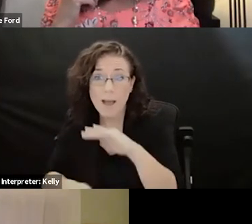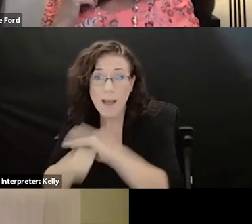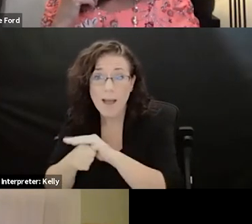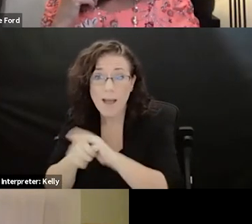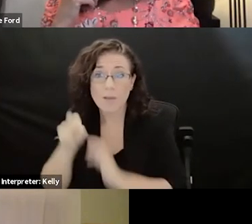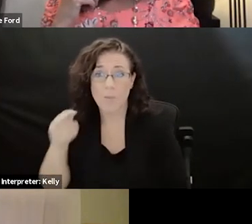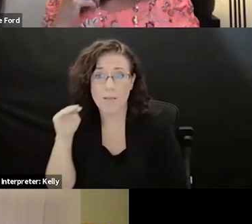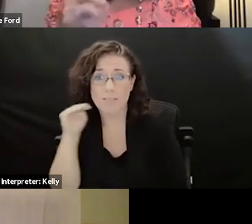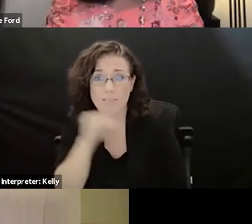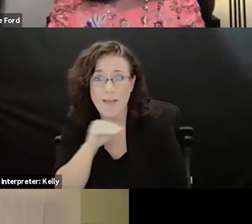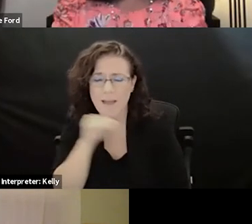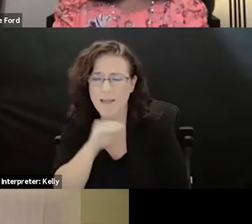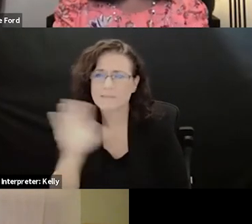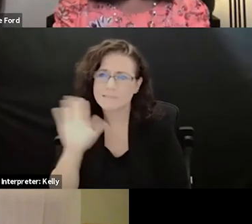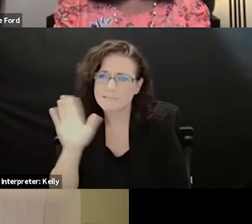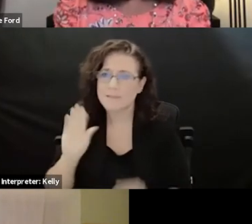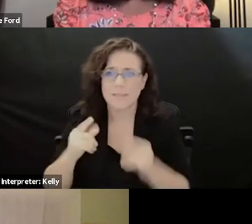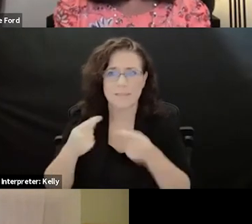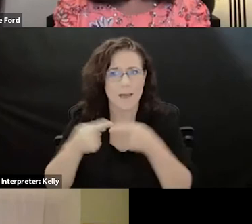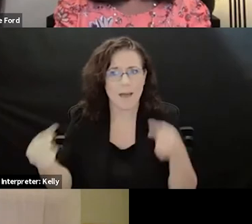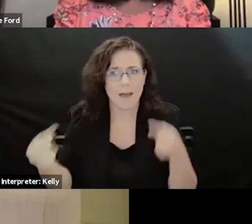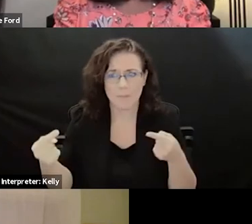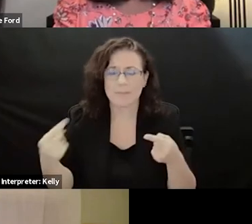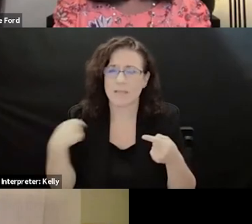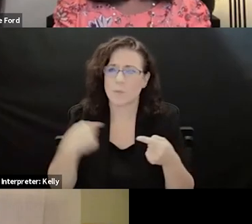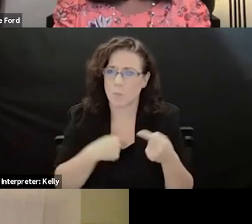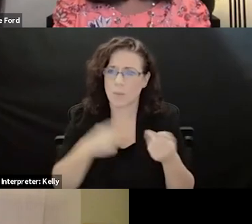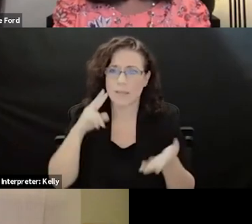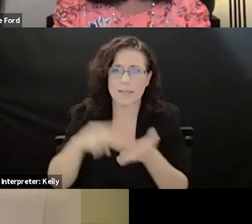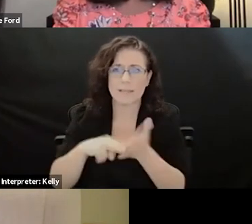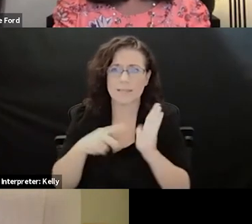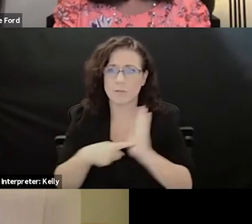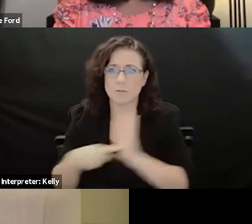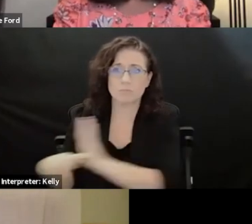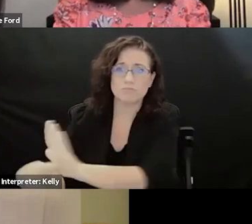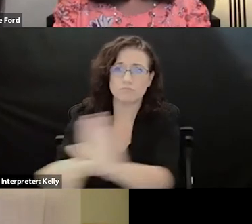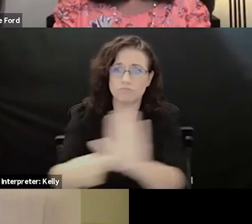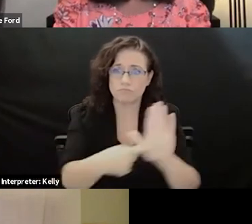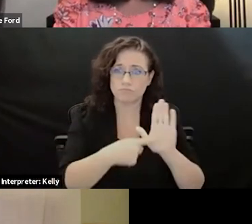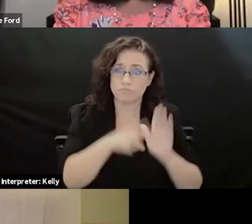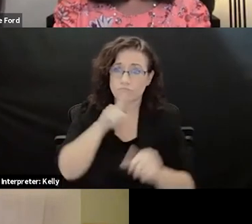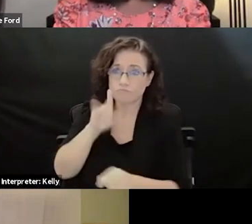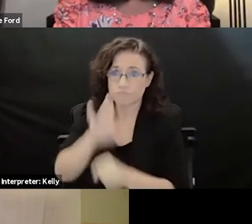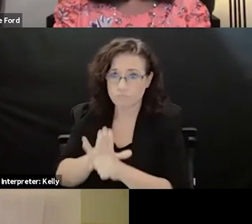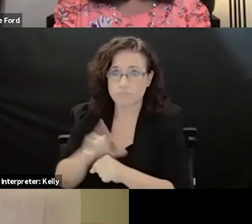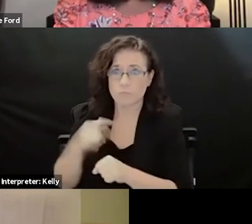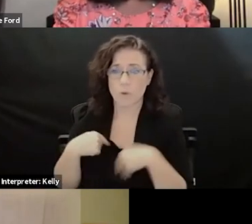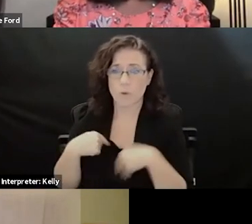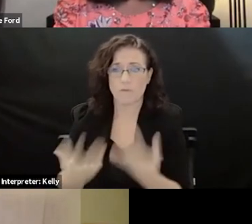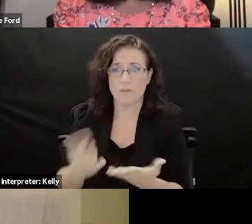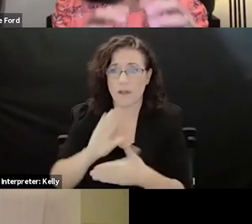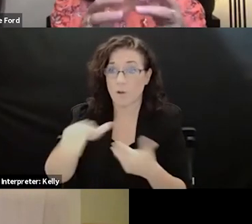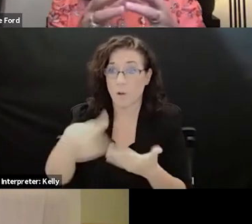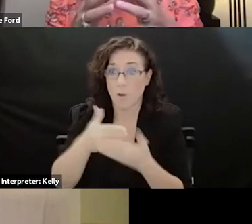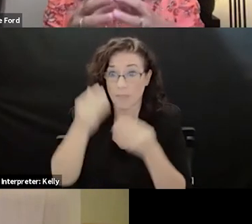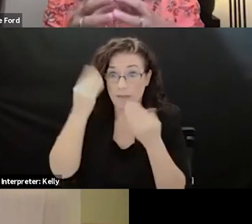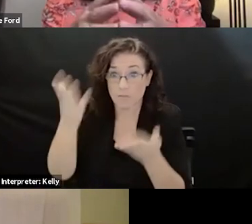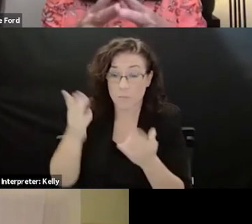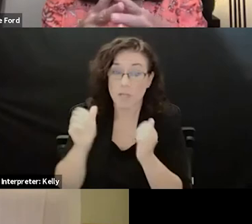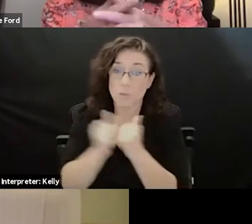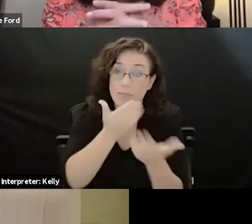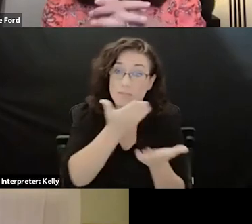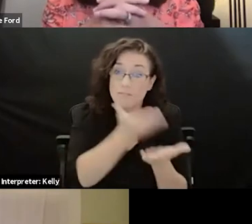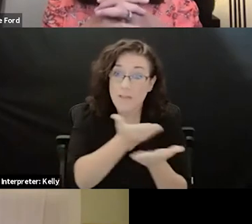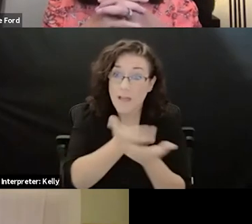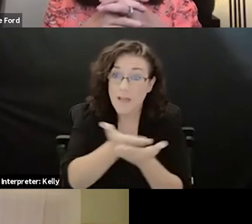actually quite the opposite it is meant to ensure that we are providing all of the information in a factual way